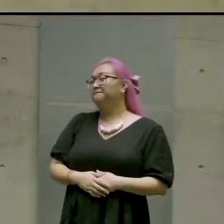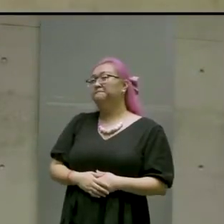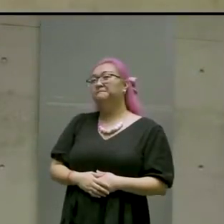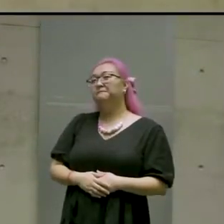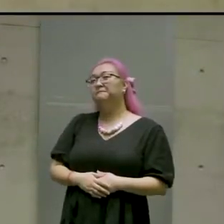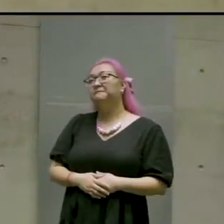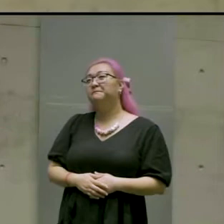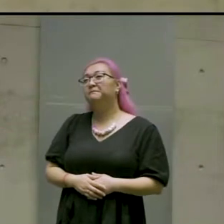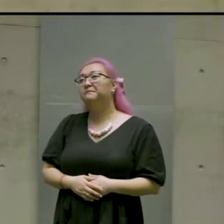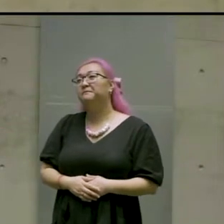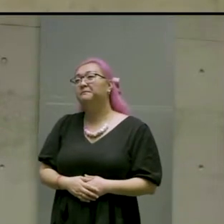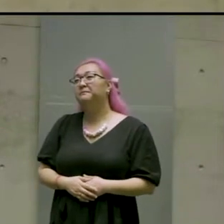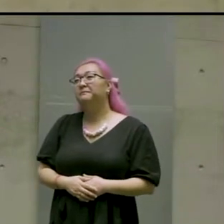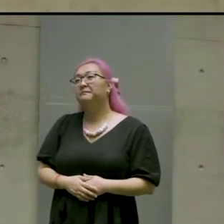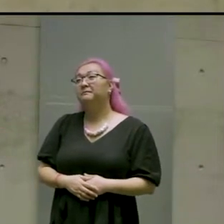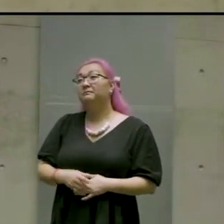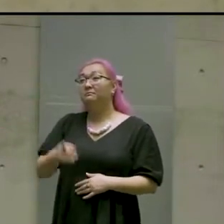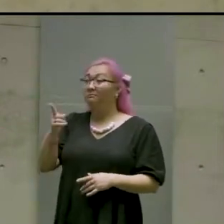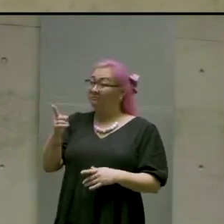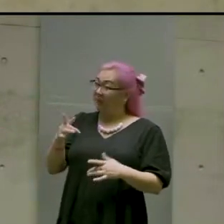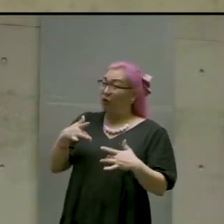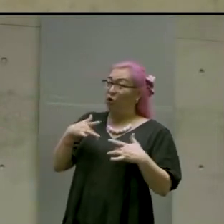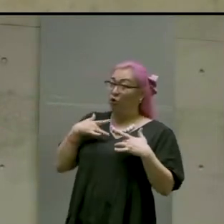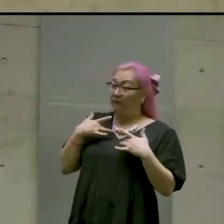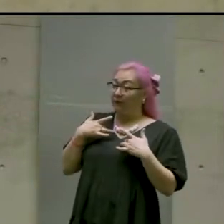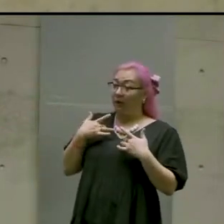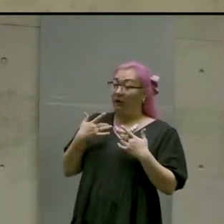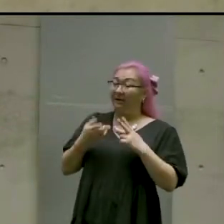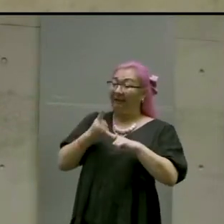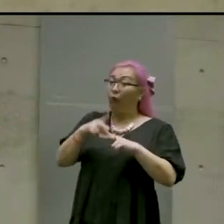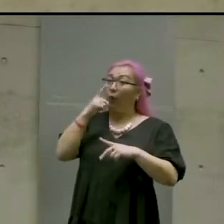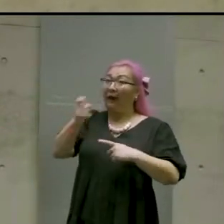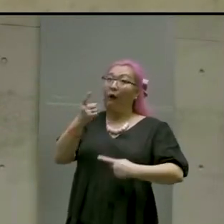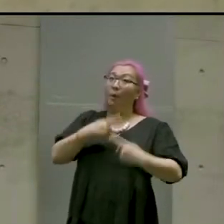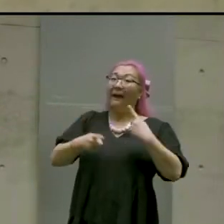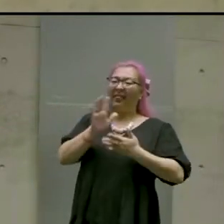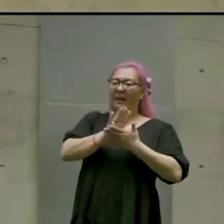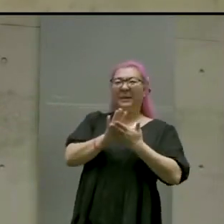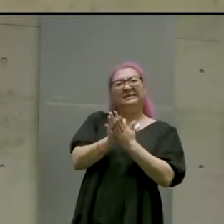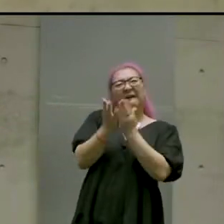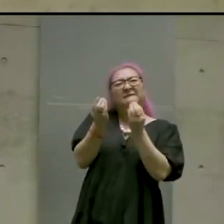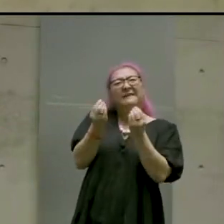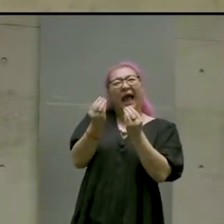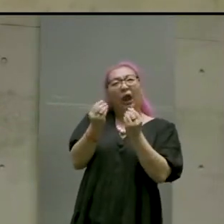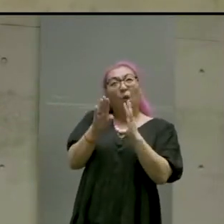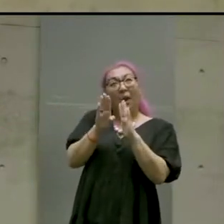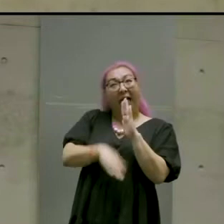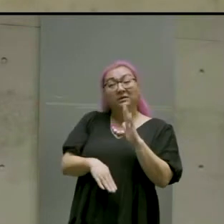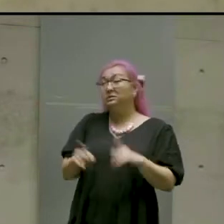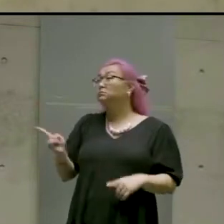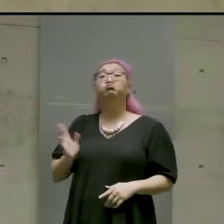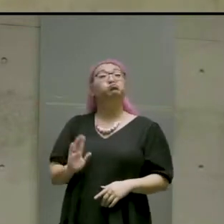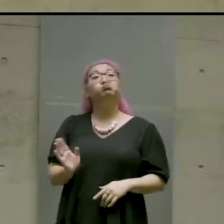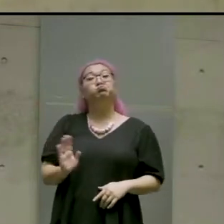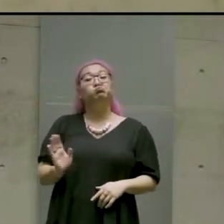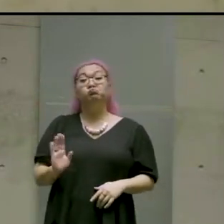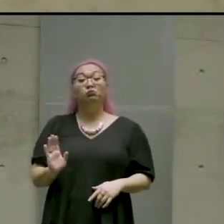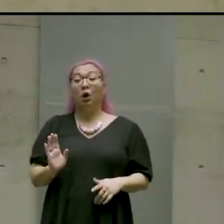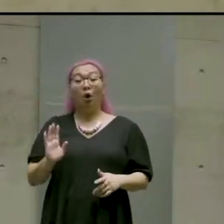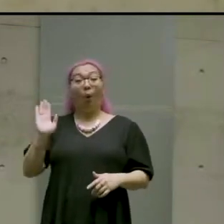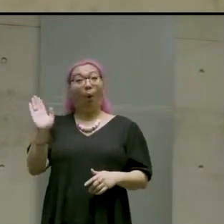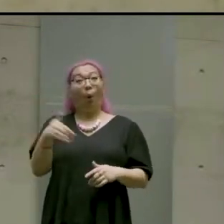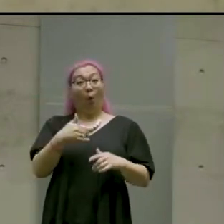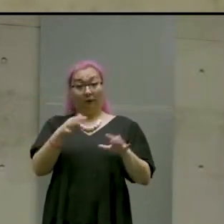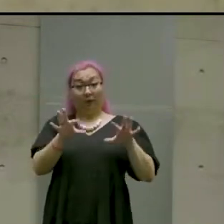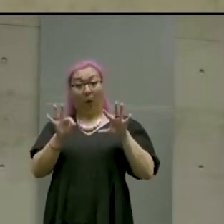that would devalue the choice? Because if a choice is reversible, then, No, I think all of these